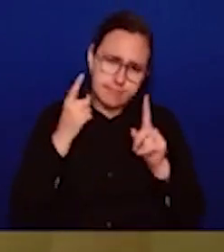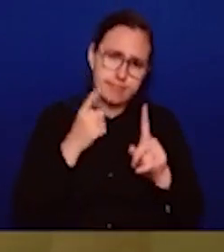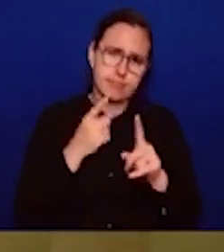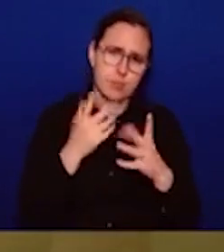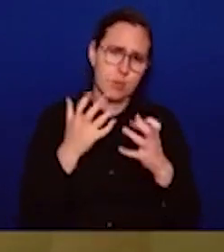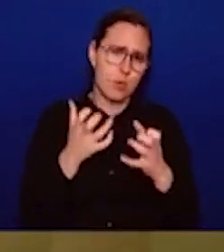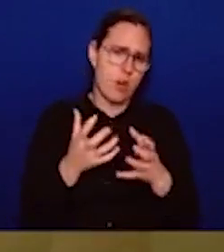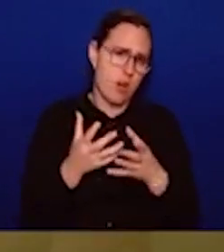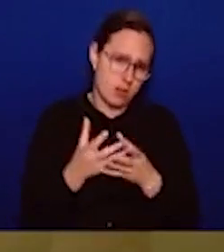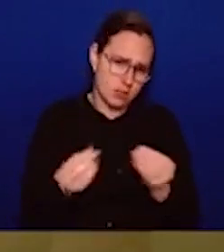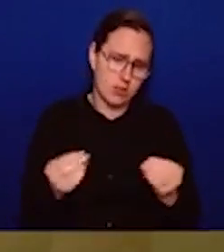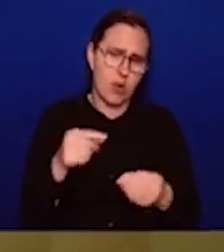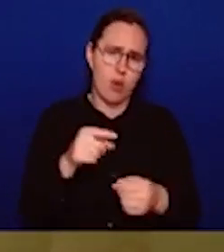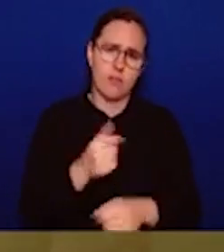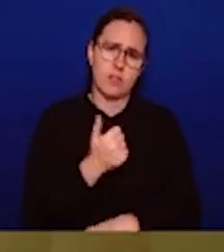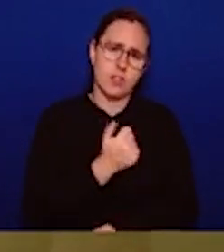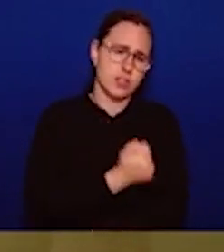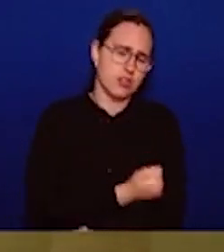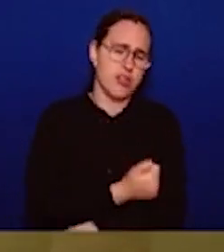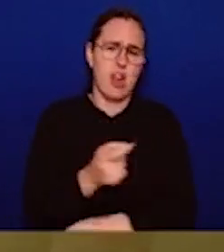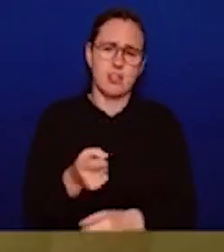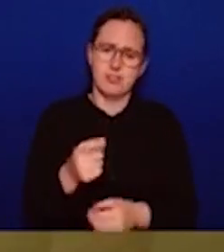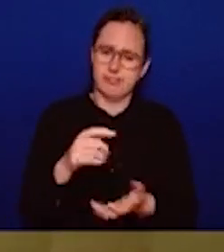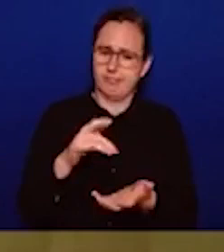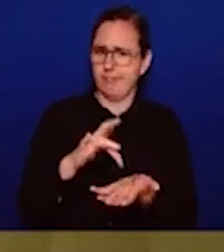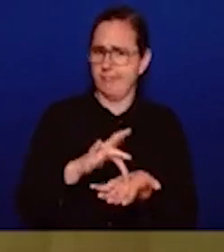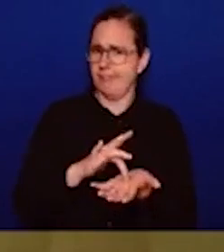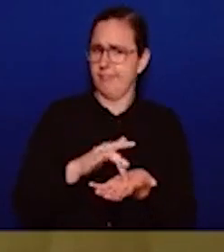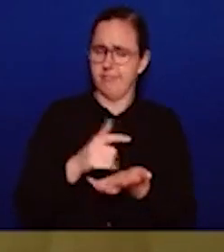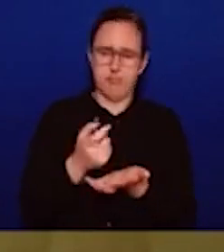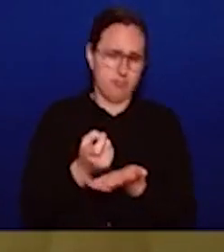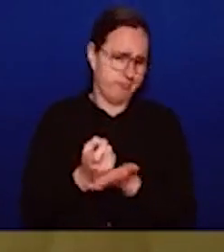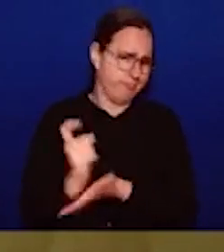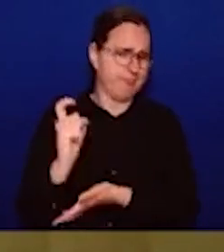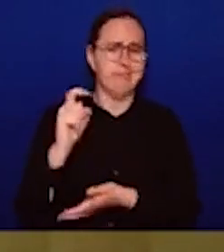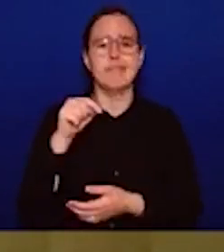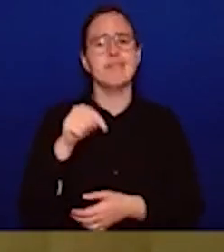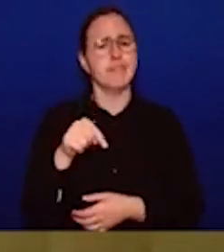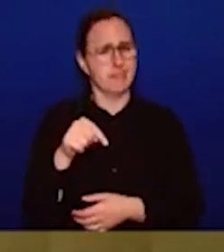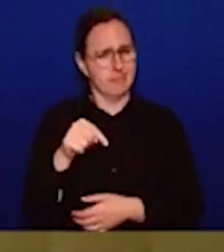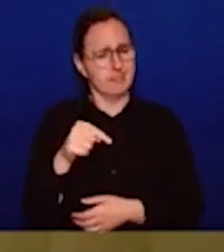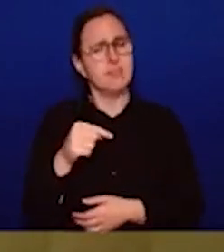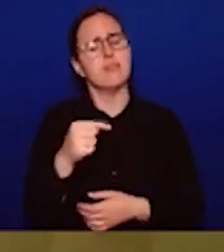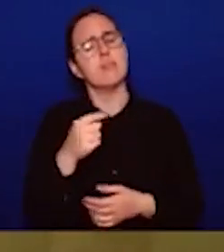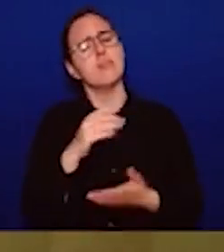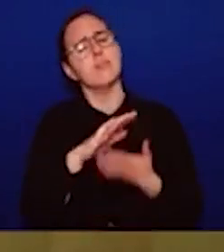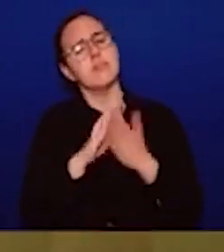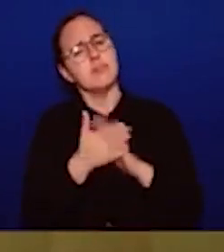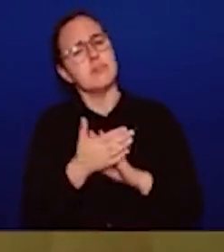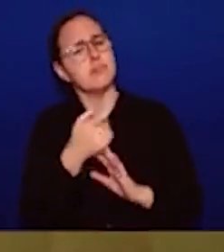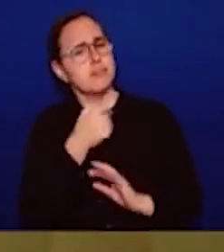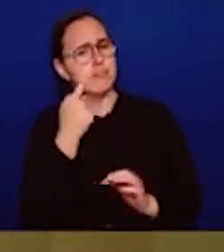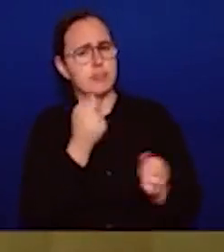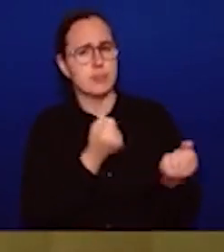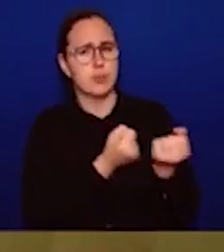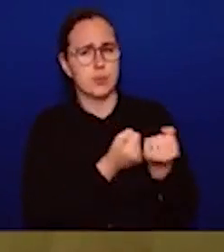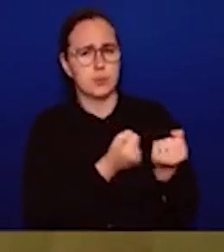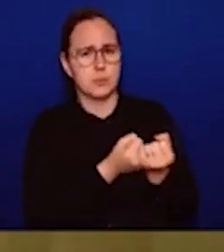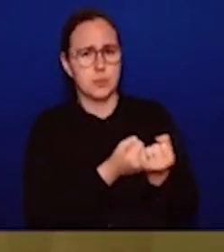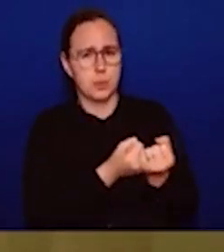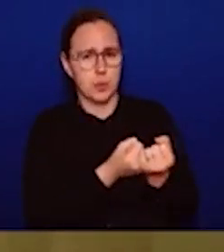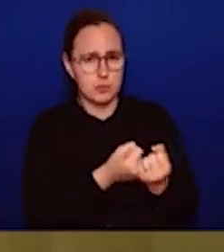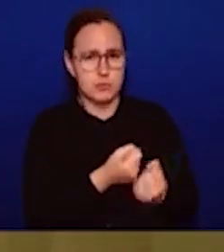I wonder if you have a timeline on that, whether people can see this happening quickly. There's a crisis going